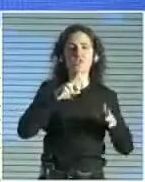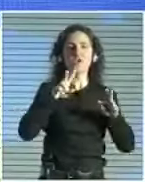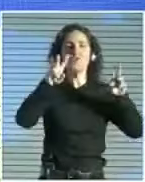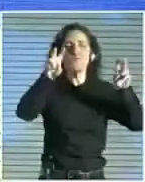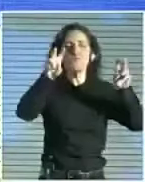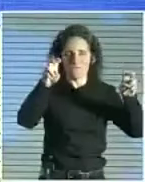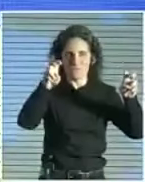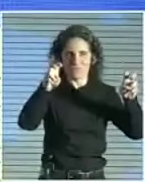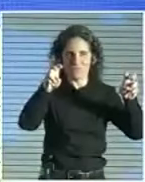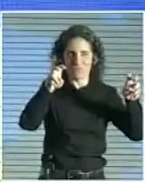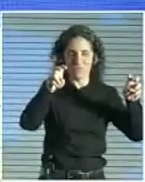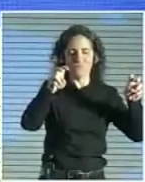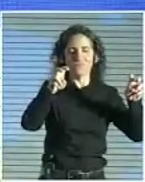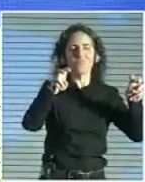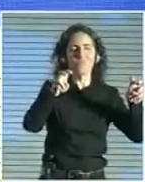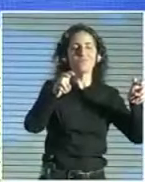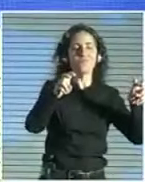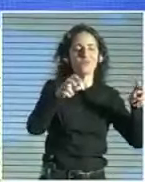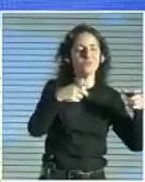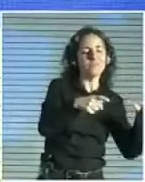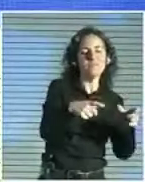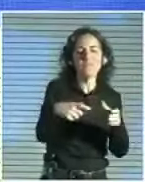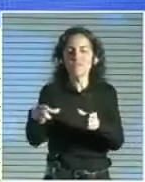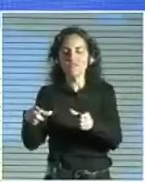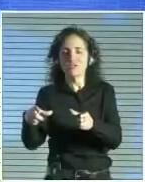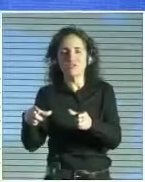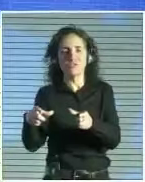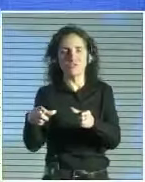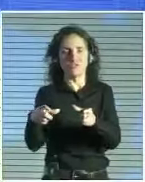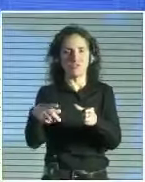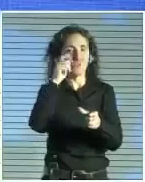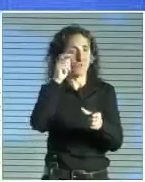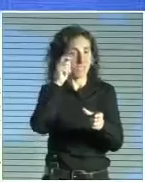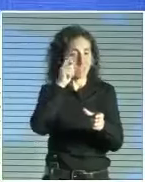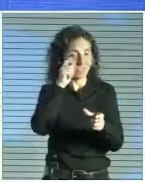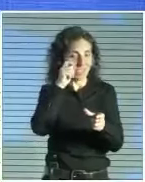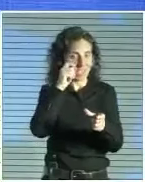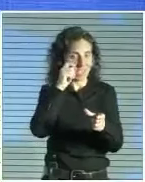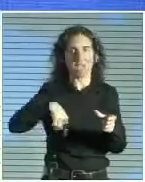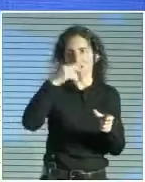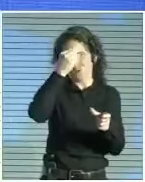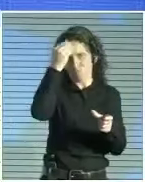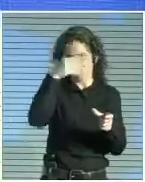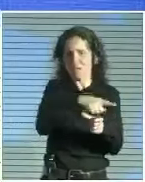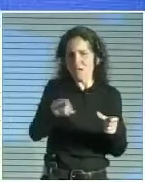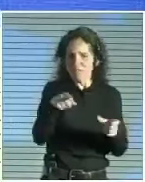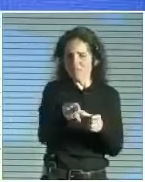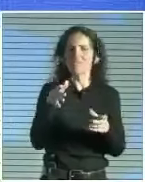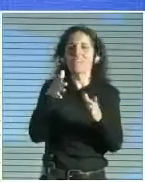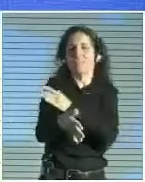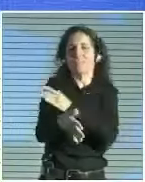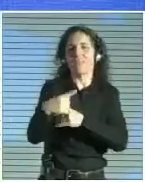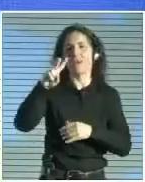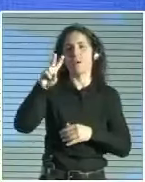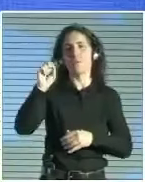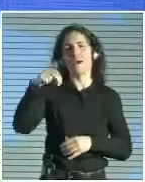known and looked for by visitors and tourism. So we have sort of taken each one